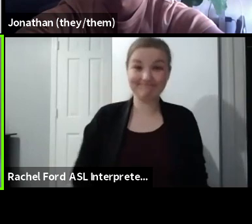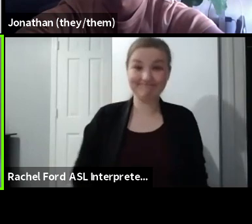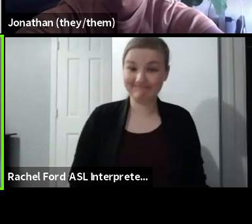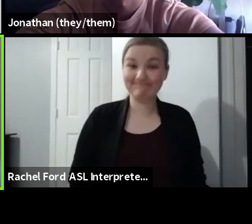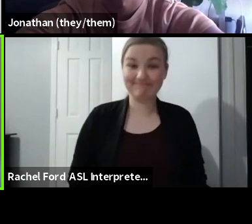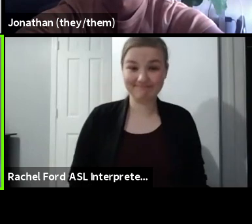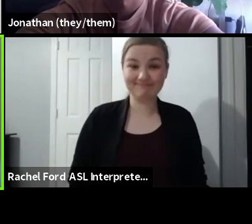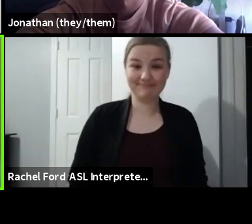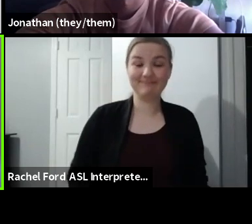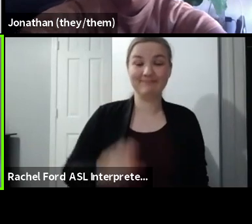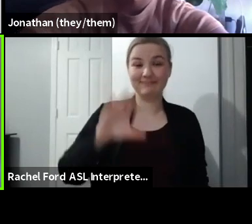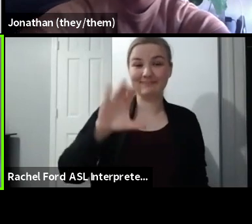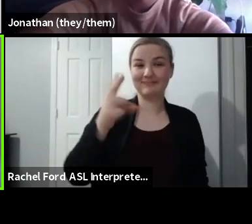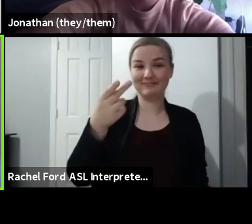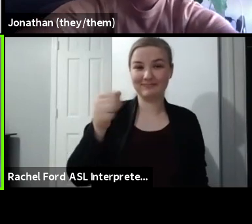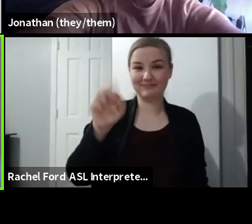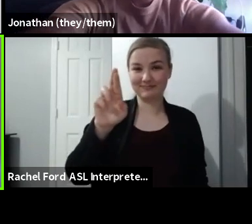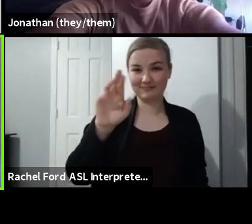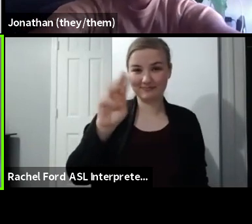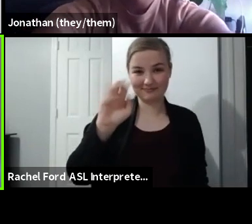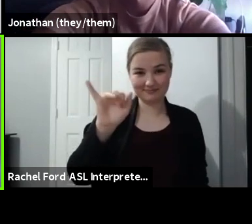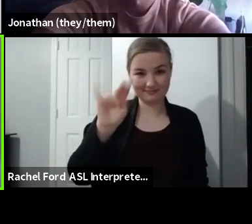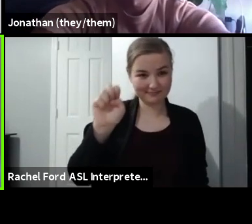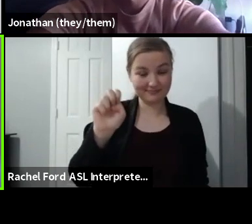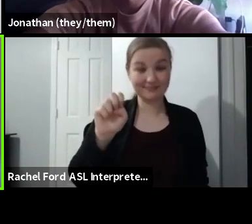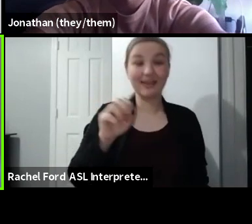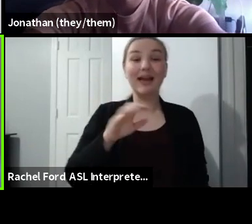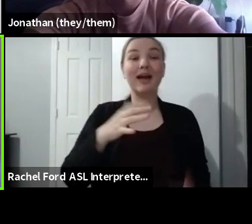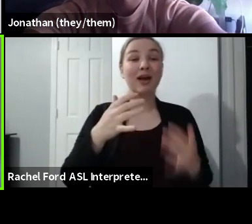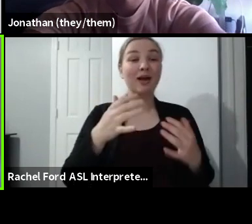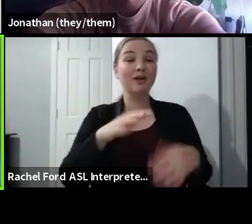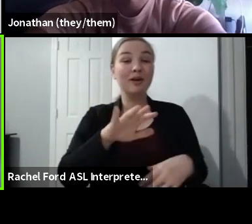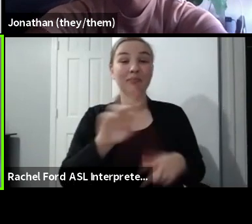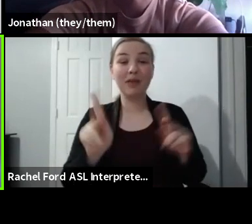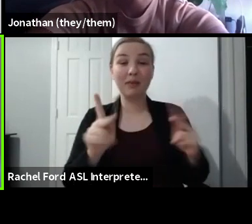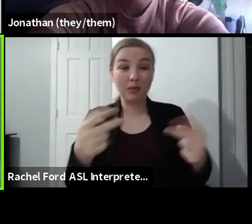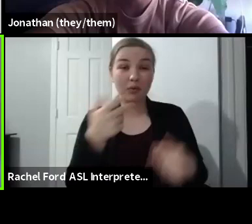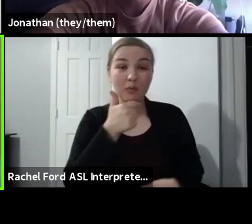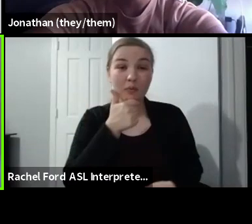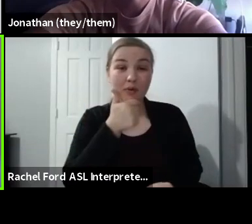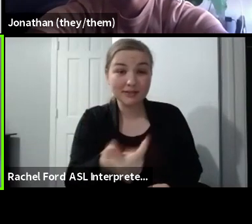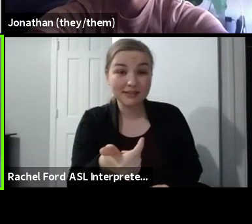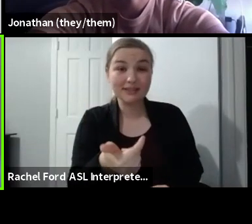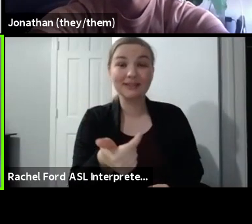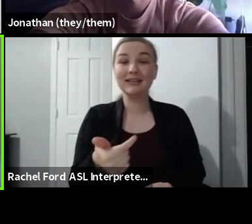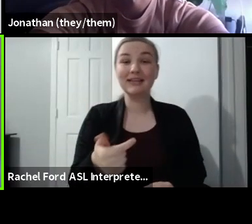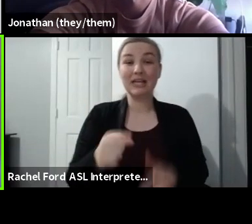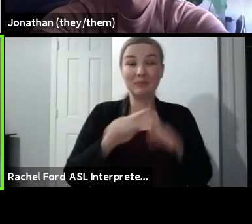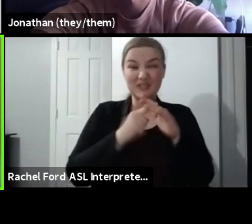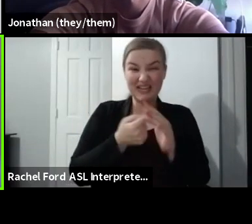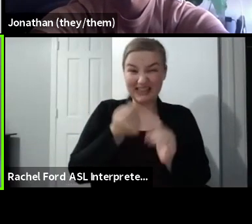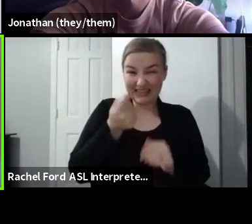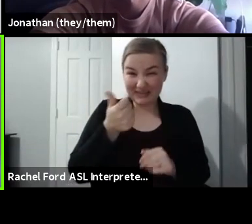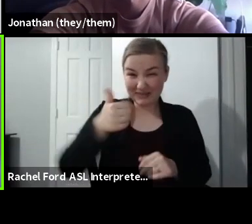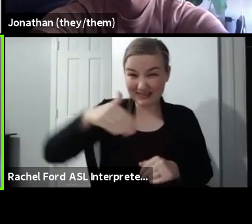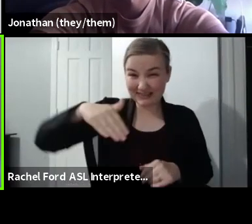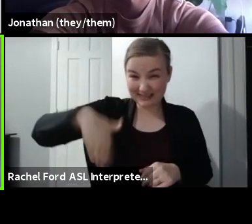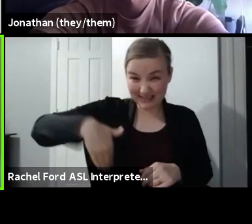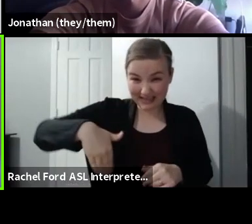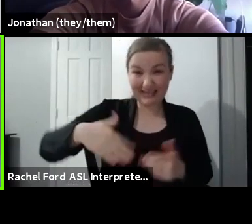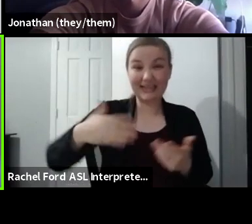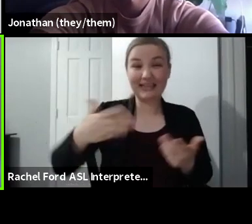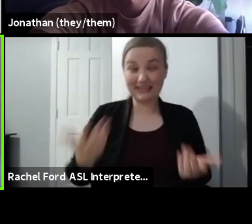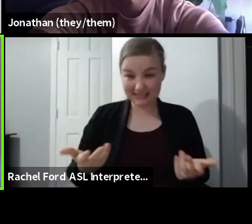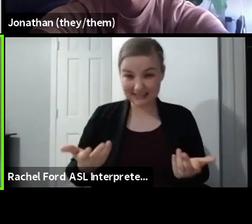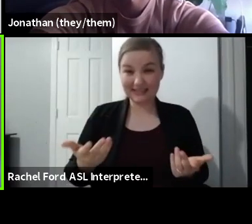our audience that we started a little bit late, so we're going to go maybe 10 minutes, maybe 15 minutes later. And this is unfair to ask